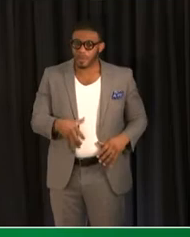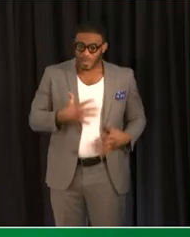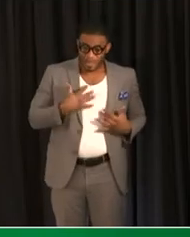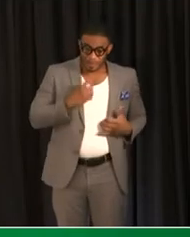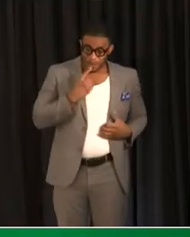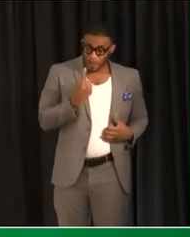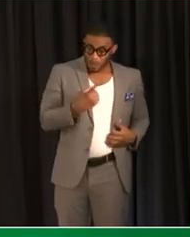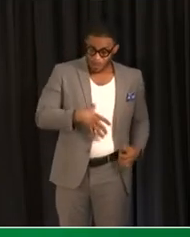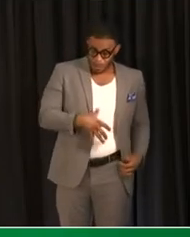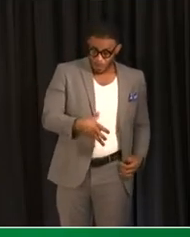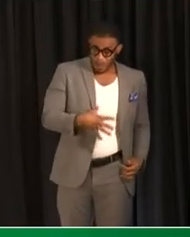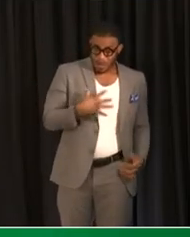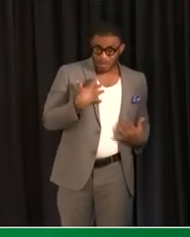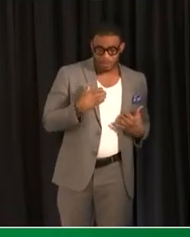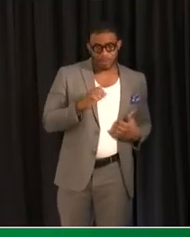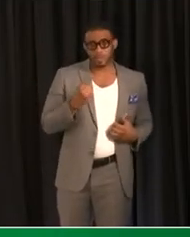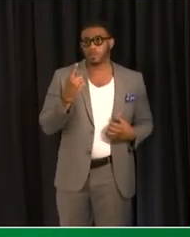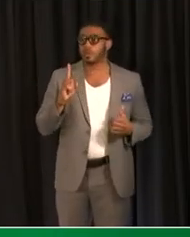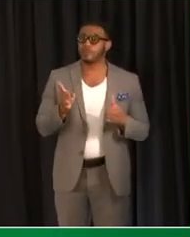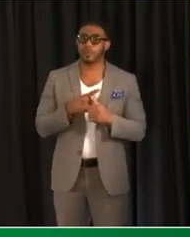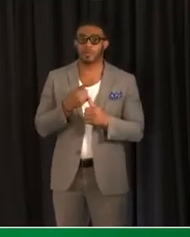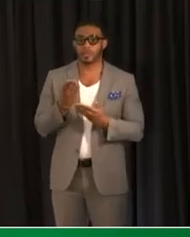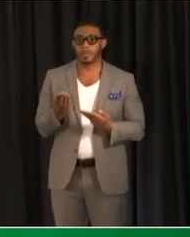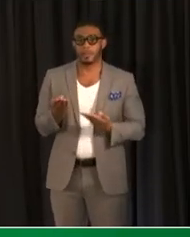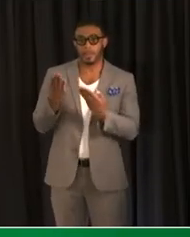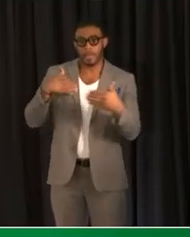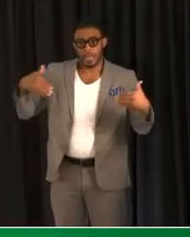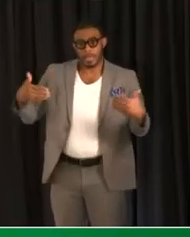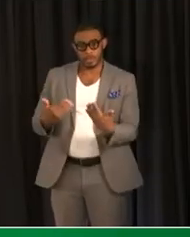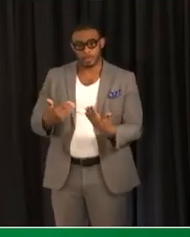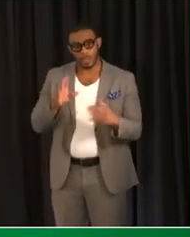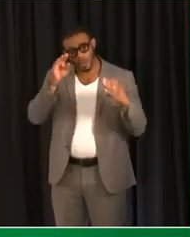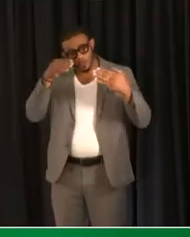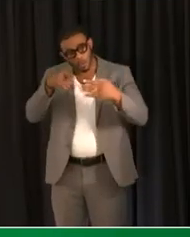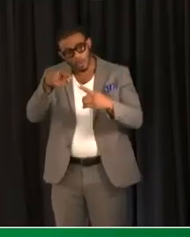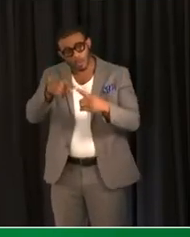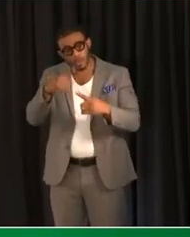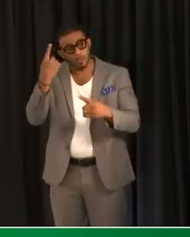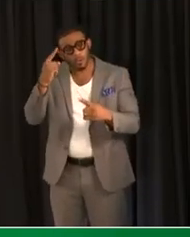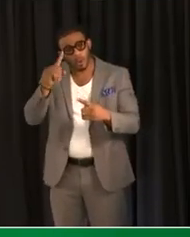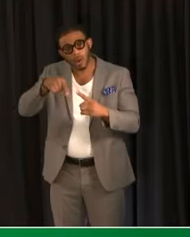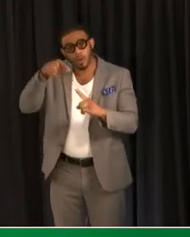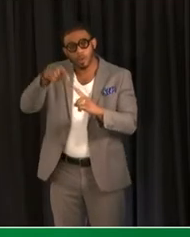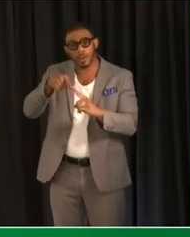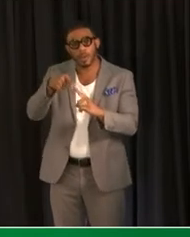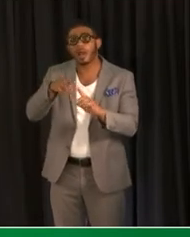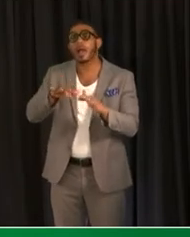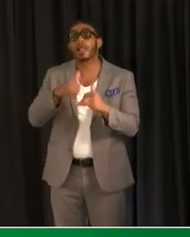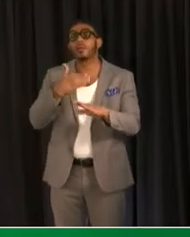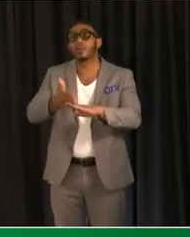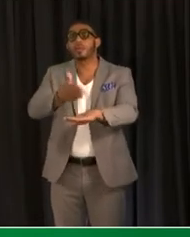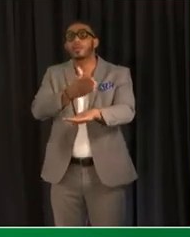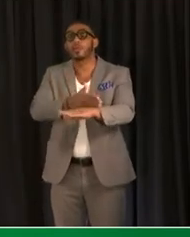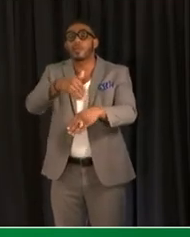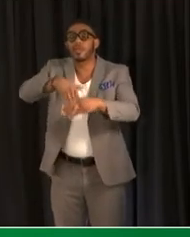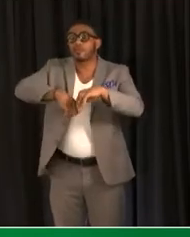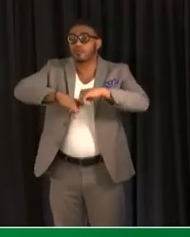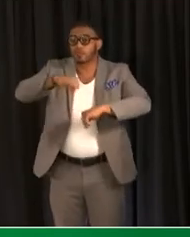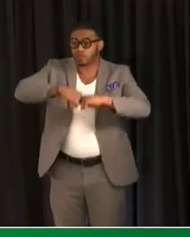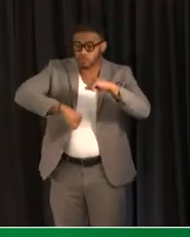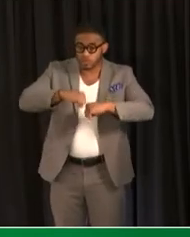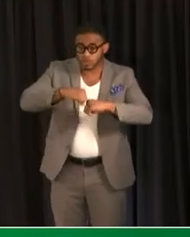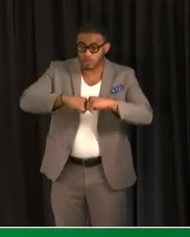Maternal health being one. That was one of the first bills that I introduced. And the focus there was really around how do we improve